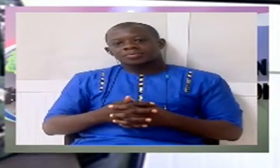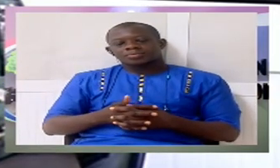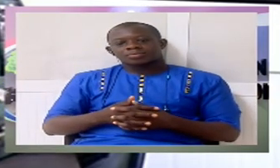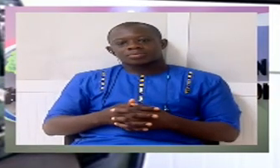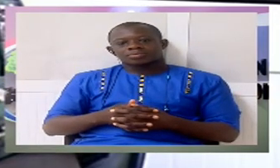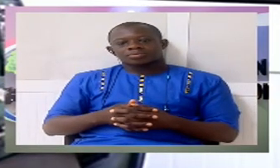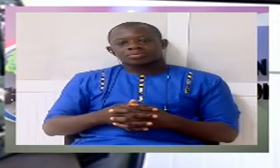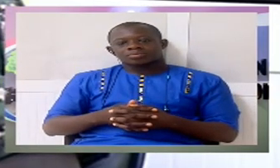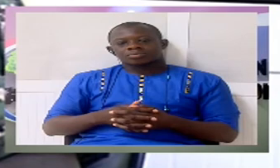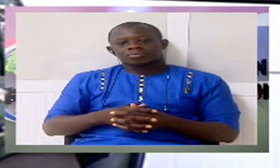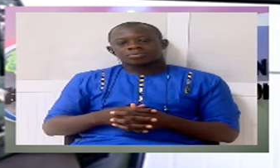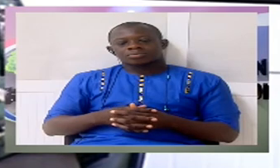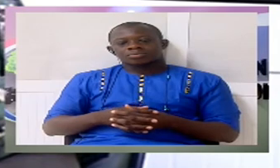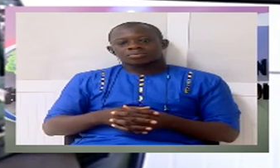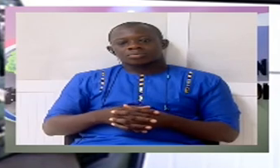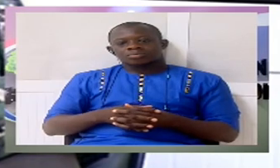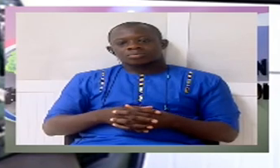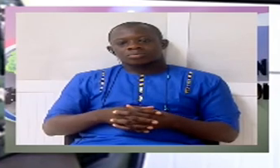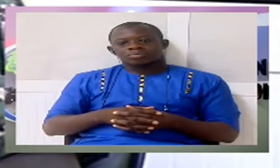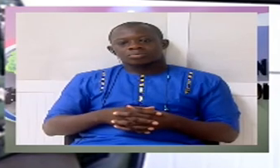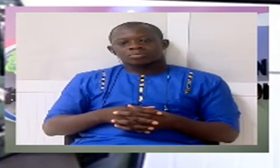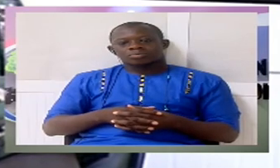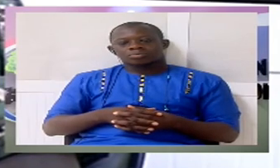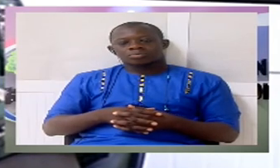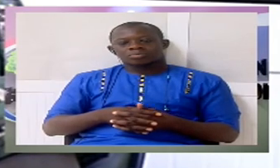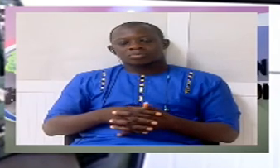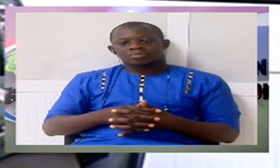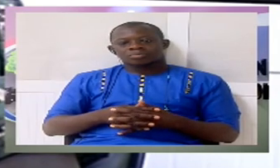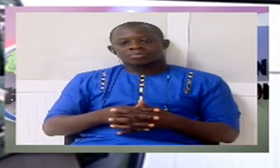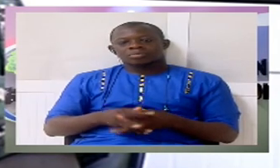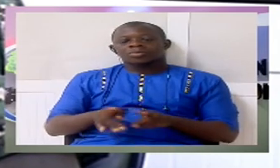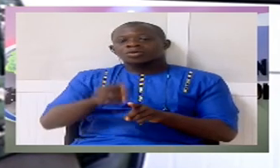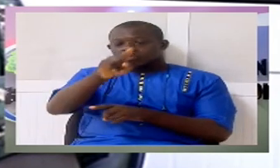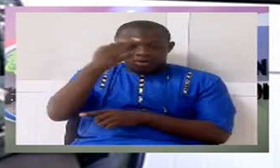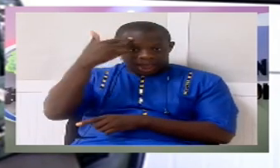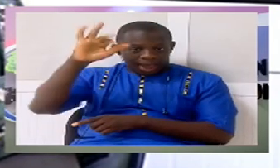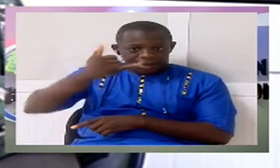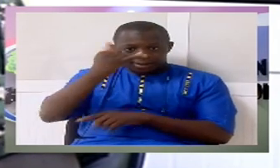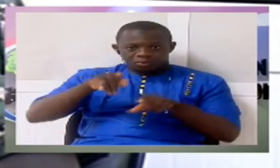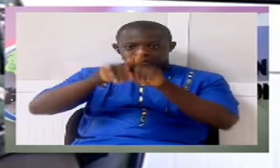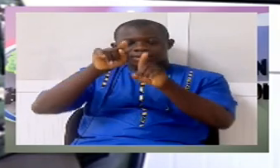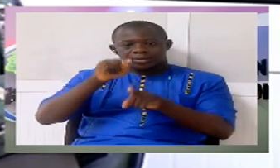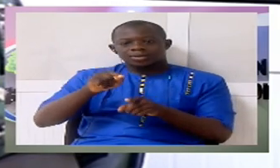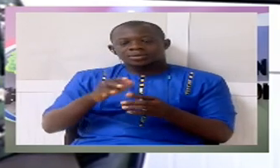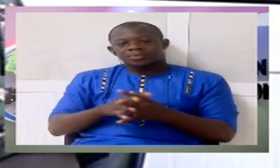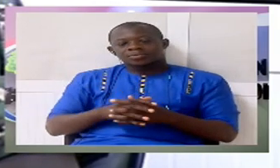mo dawé lolou yeb dafa dess ci president bi ci ndigalam. Do you agree with that? Anda nga ci lolou.